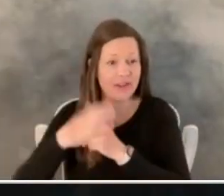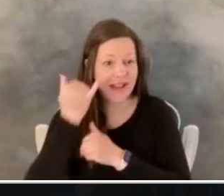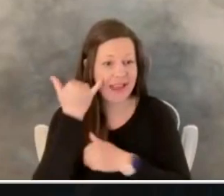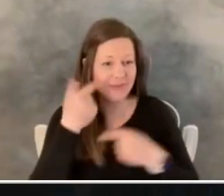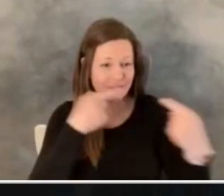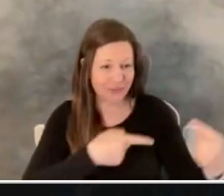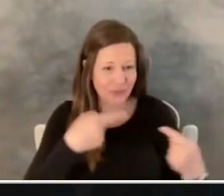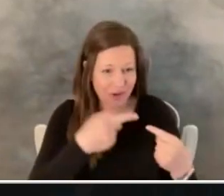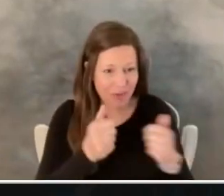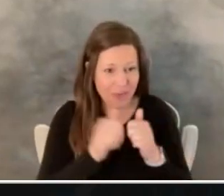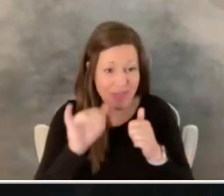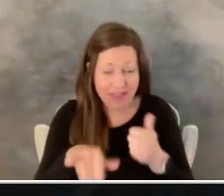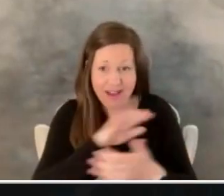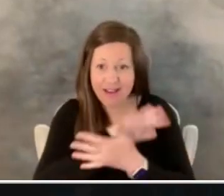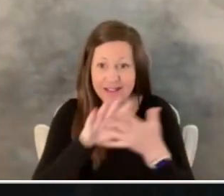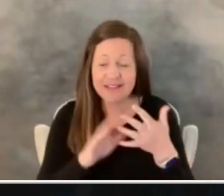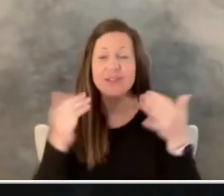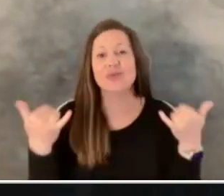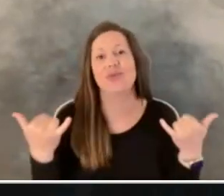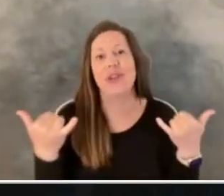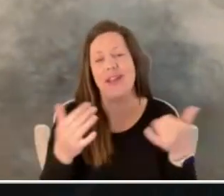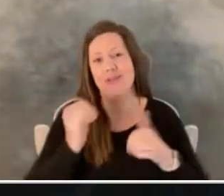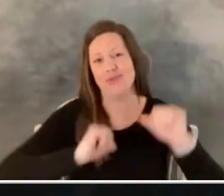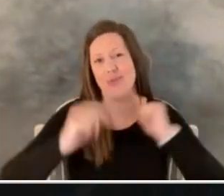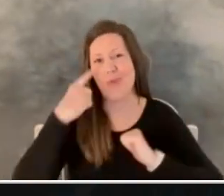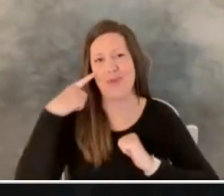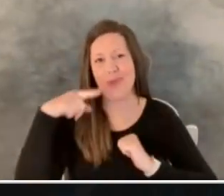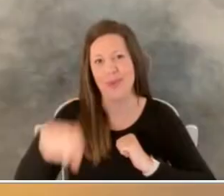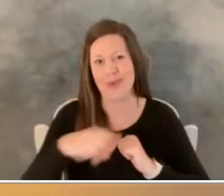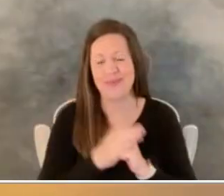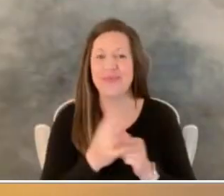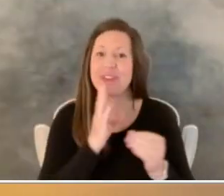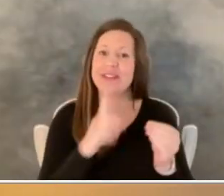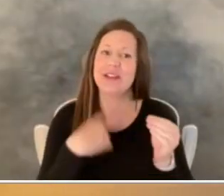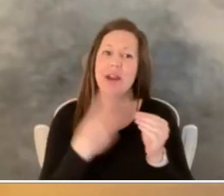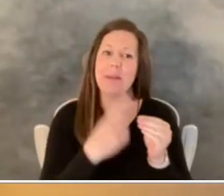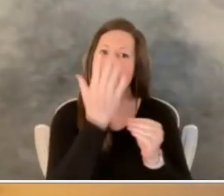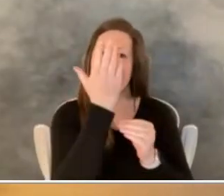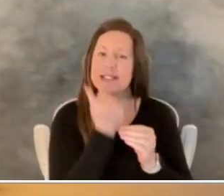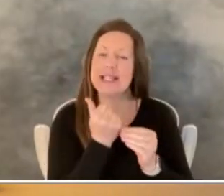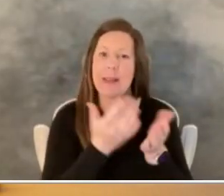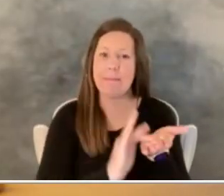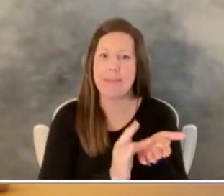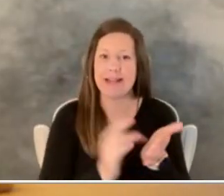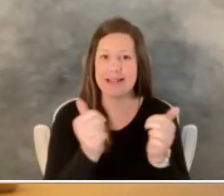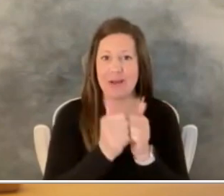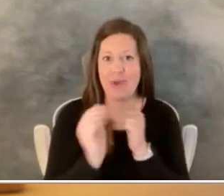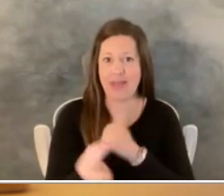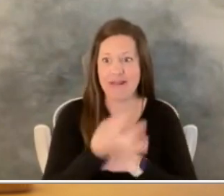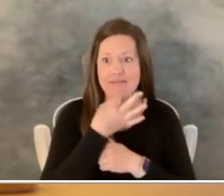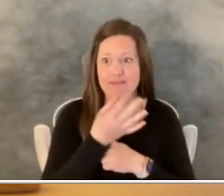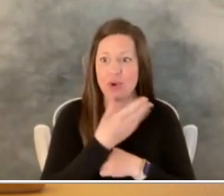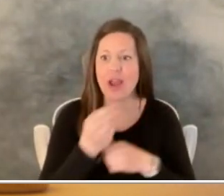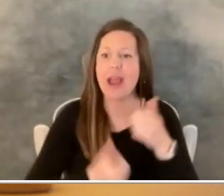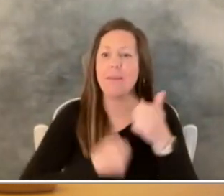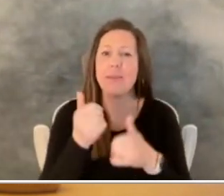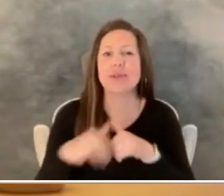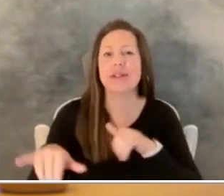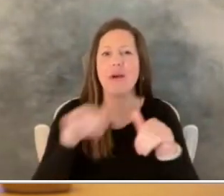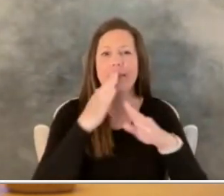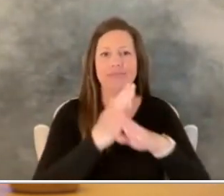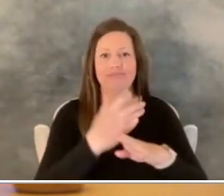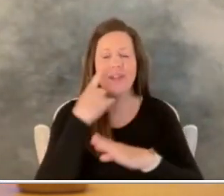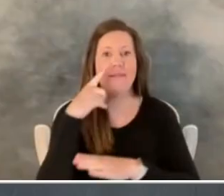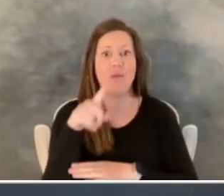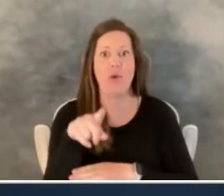for you. We are talking about sleep medicine with sleep experts and the most common barriers to you getting a good night's